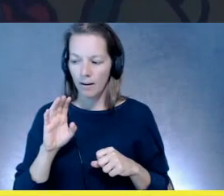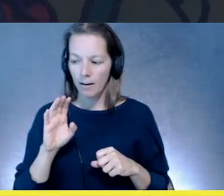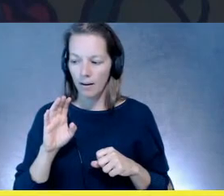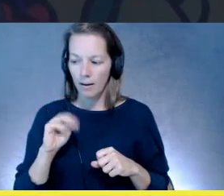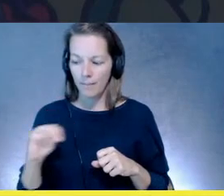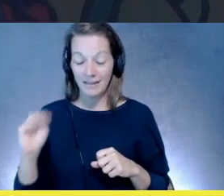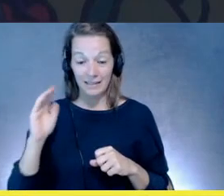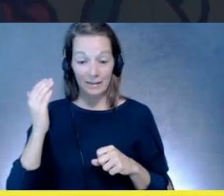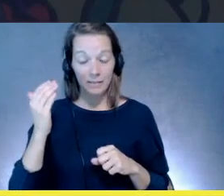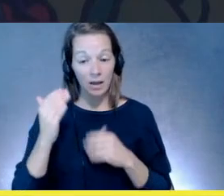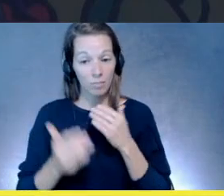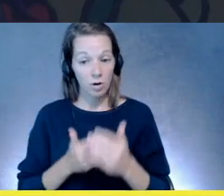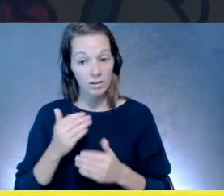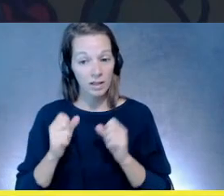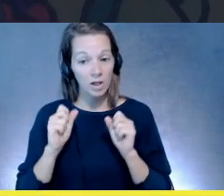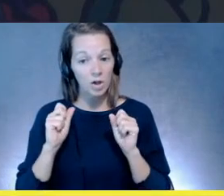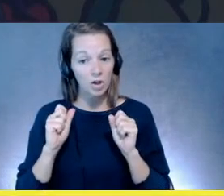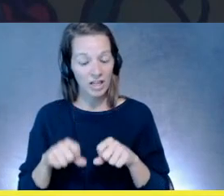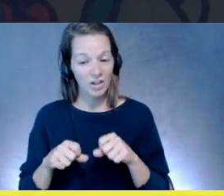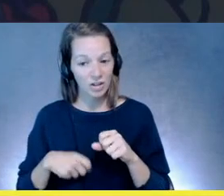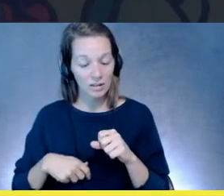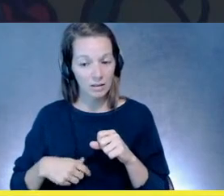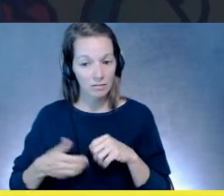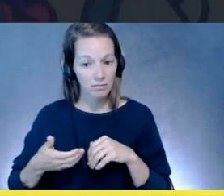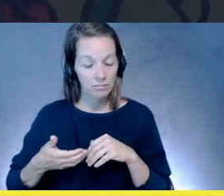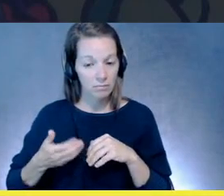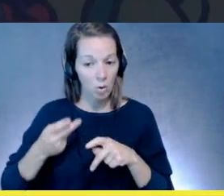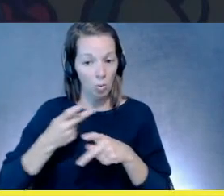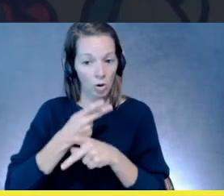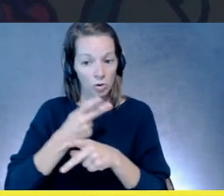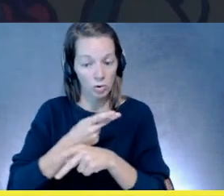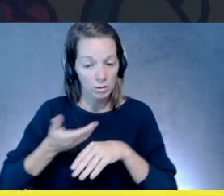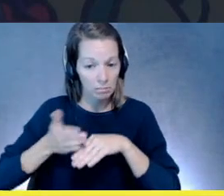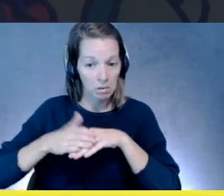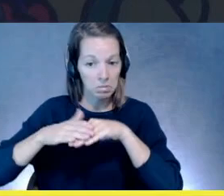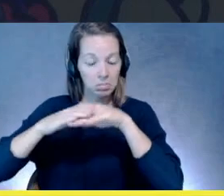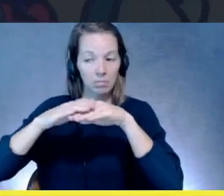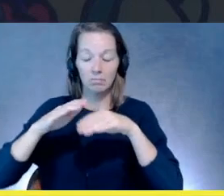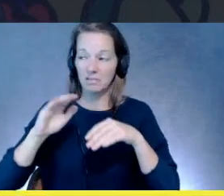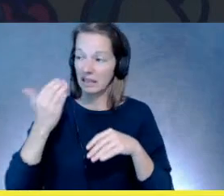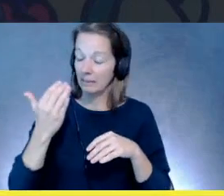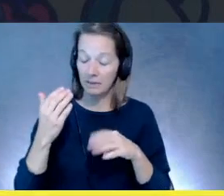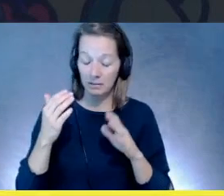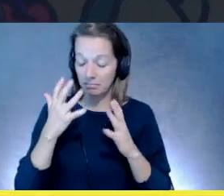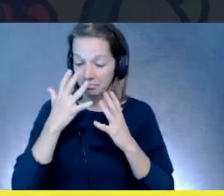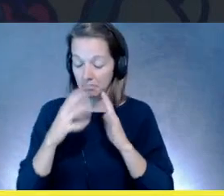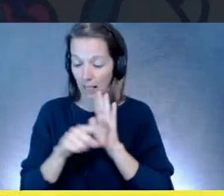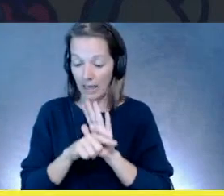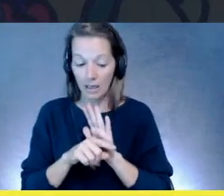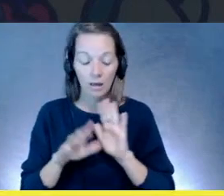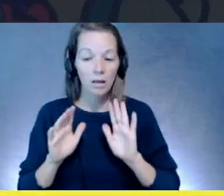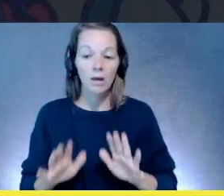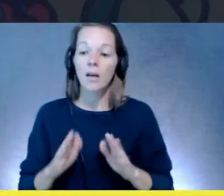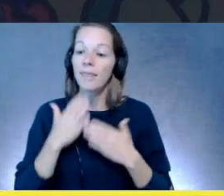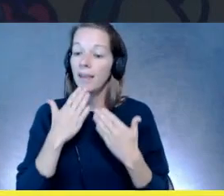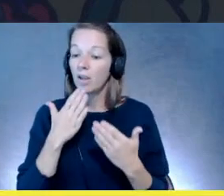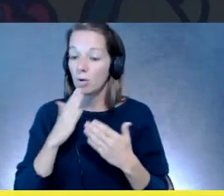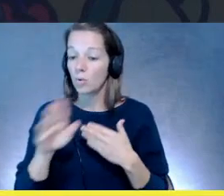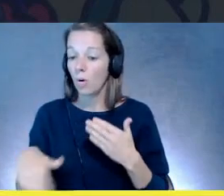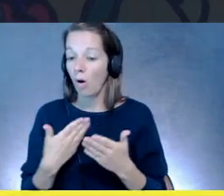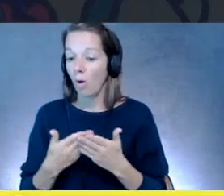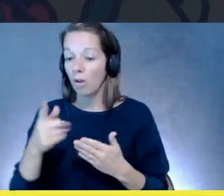like a process that can kind of just build on itself, and it feels pretty bleak. Thank you again. Thank you to all of you for